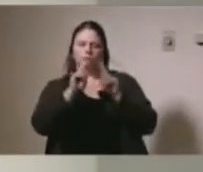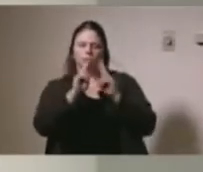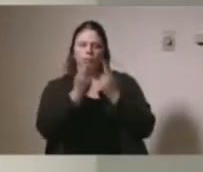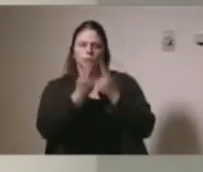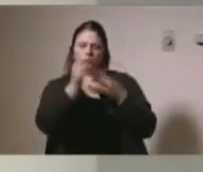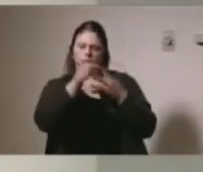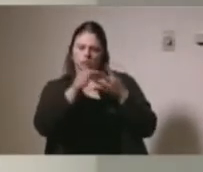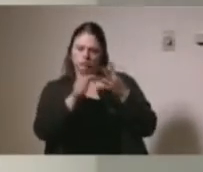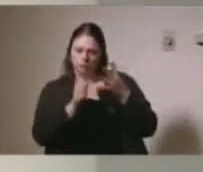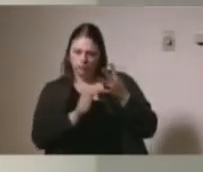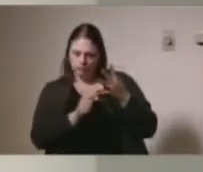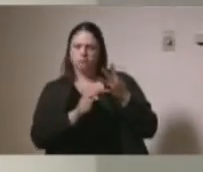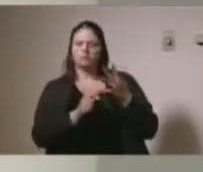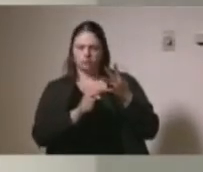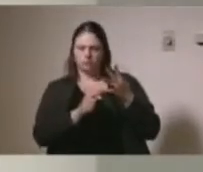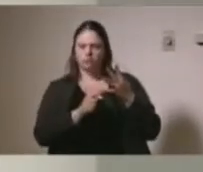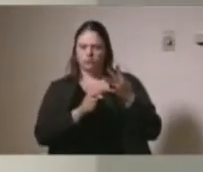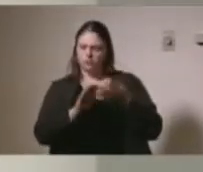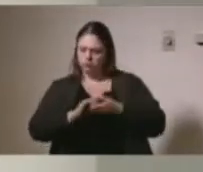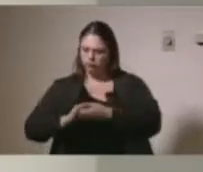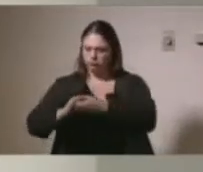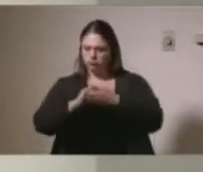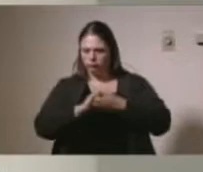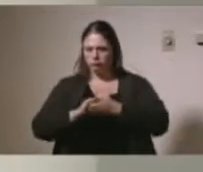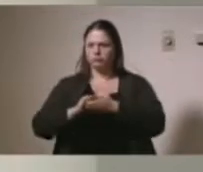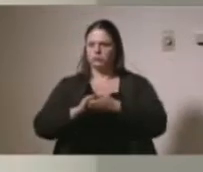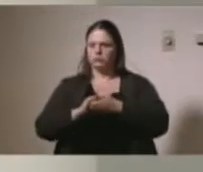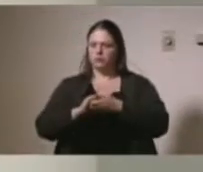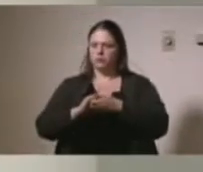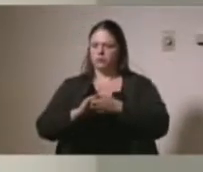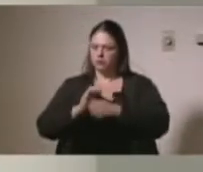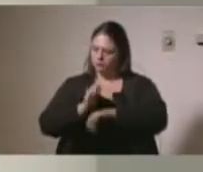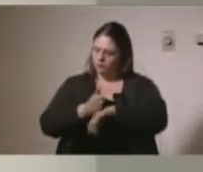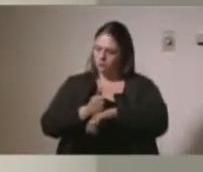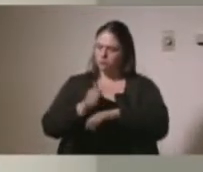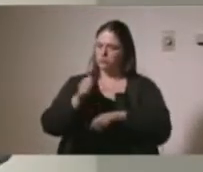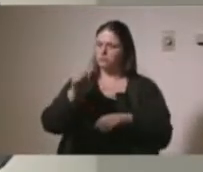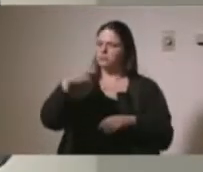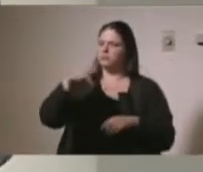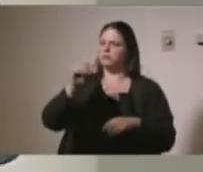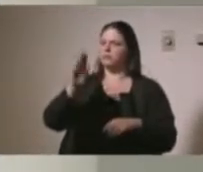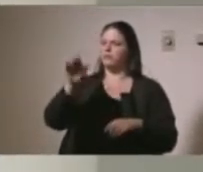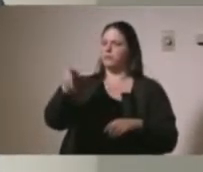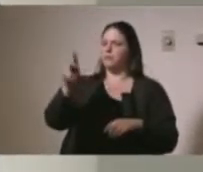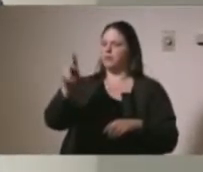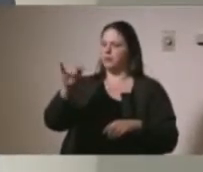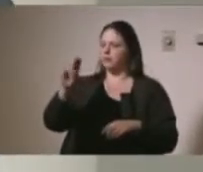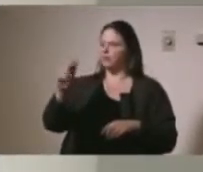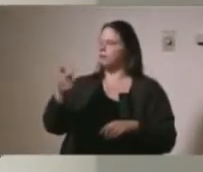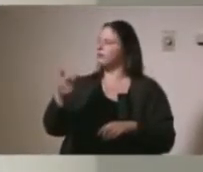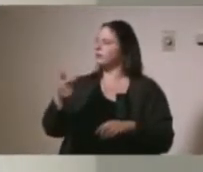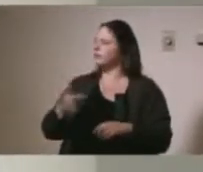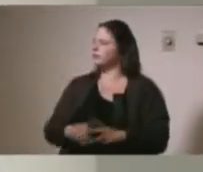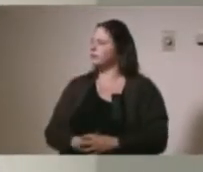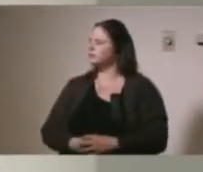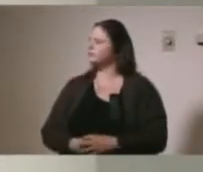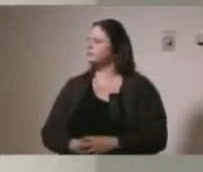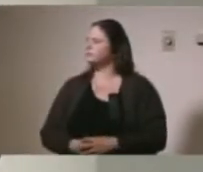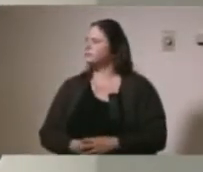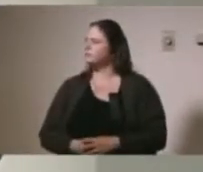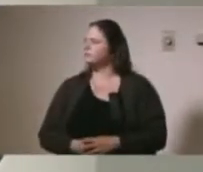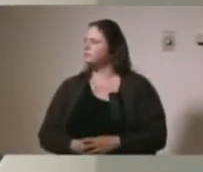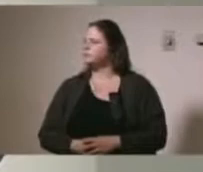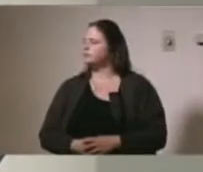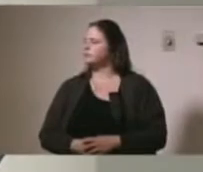postal system and extend into postal banking. Then our brother talked about what was happening.